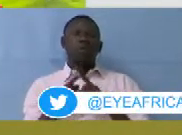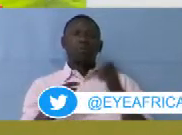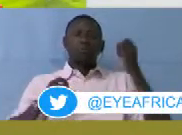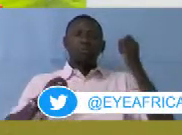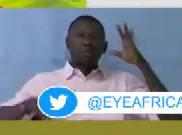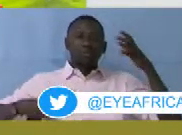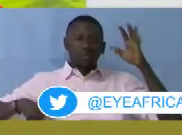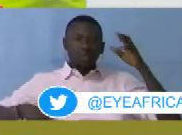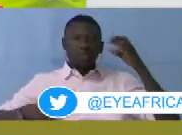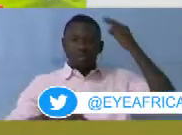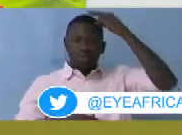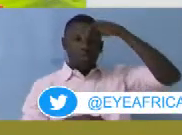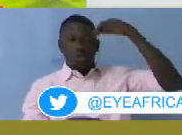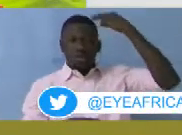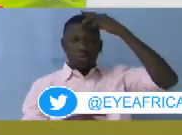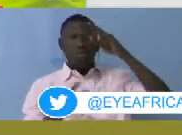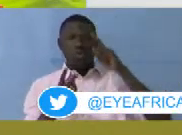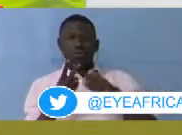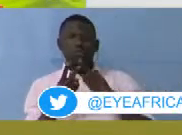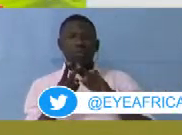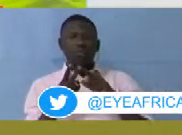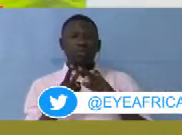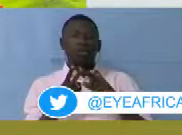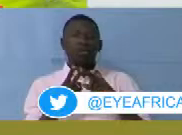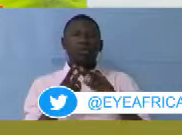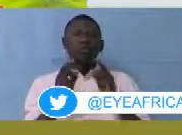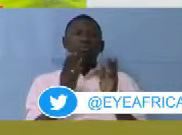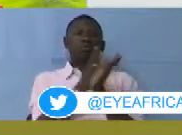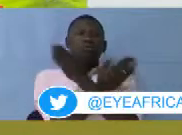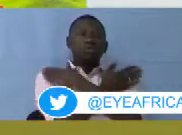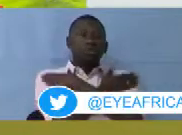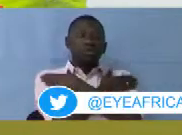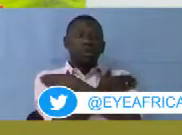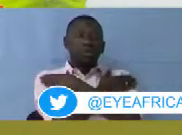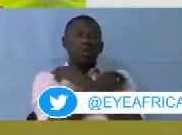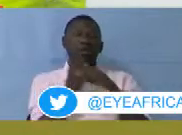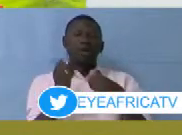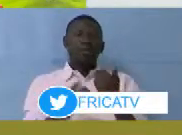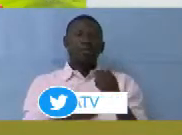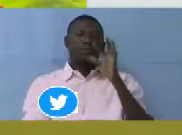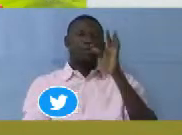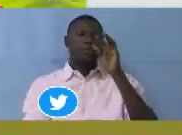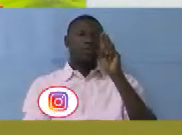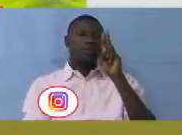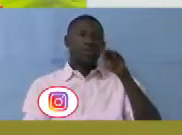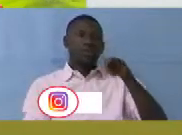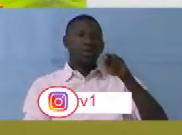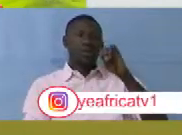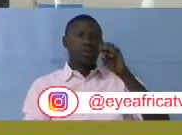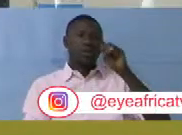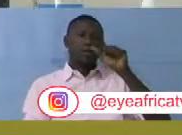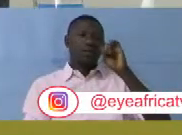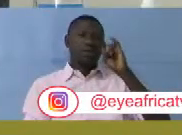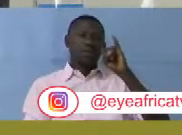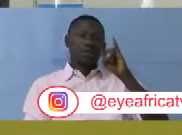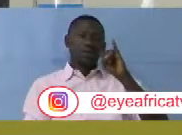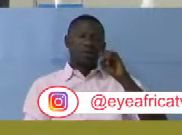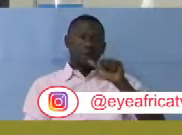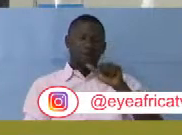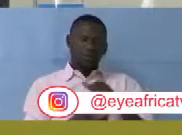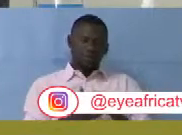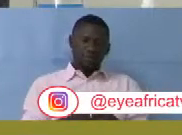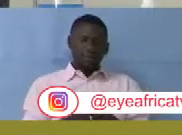Mauritania, Morocco, Tunisia, and Algeria. When were